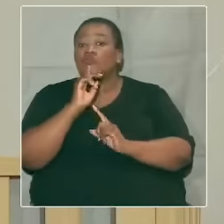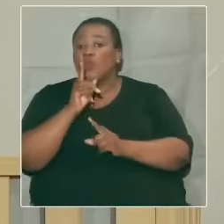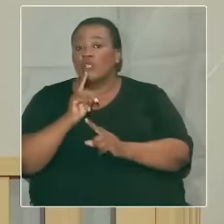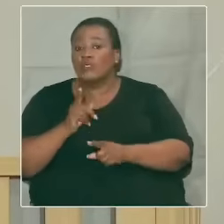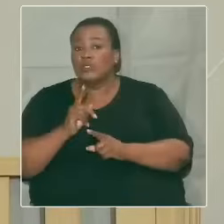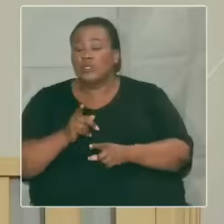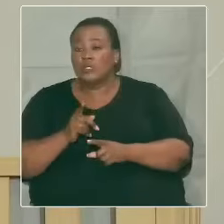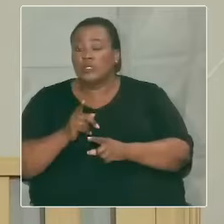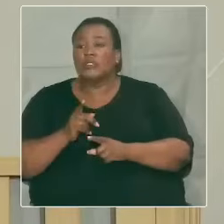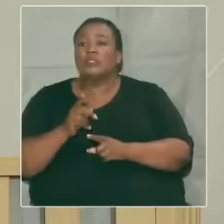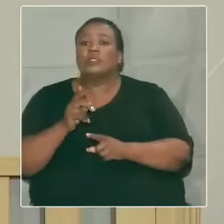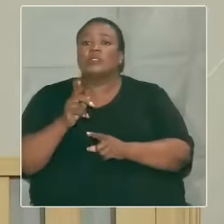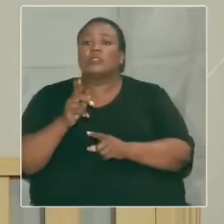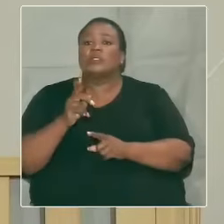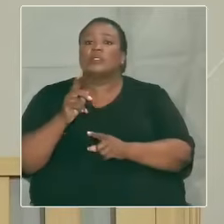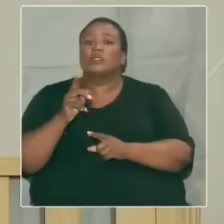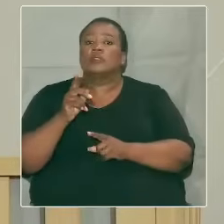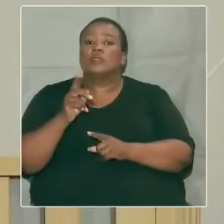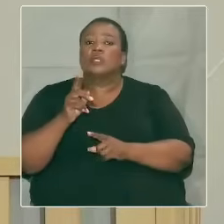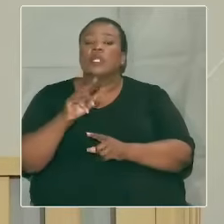matters must we